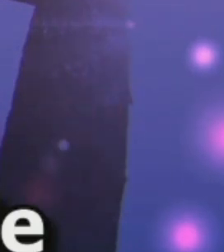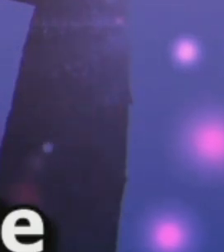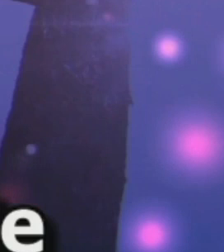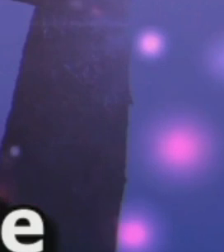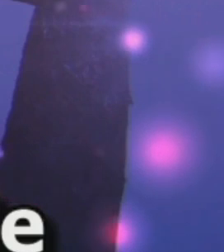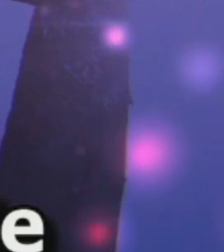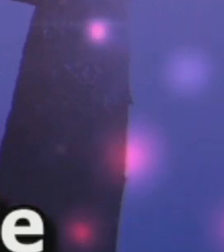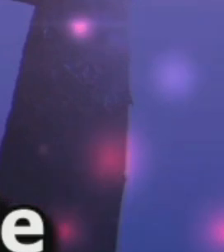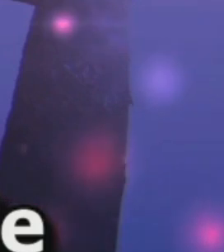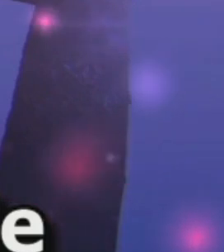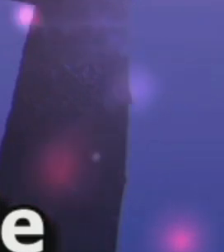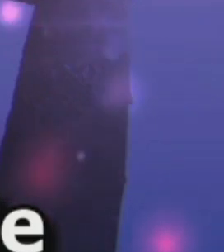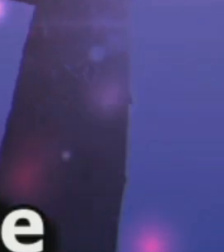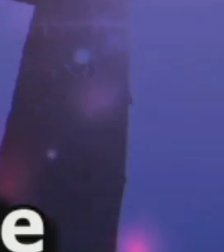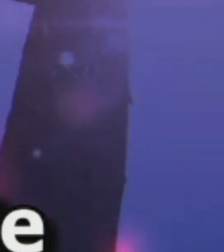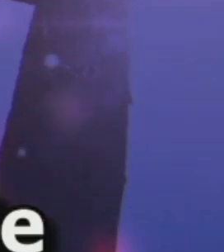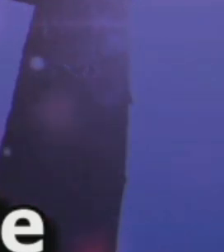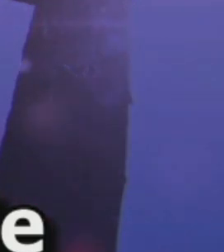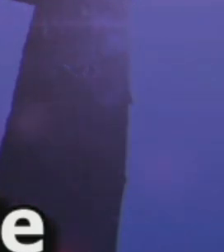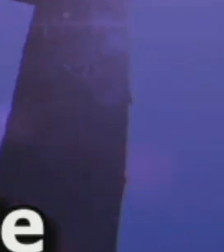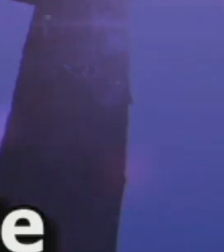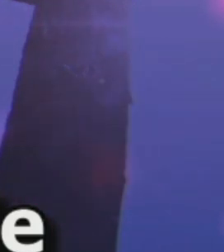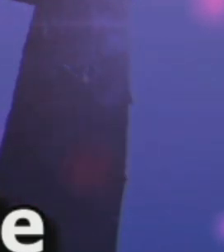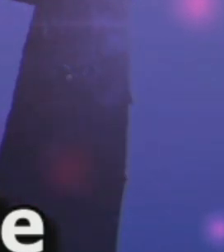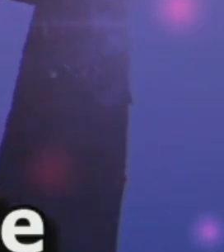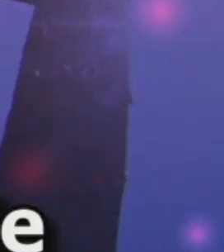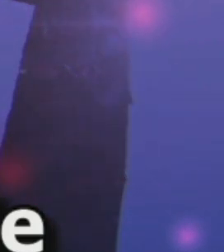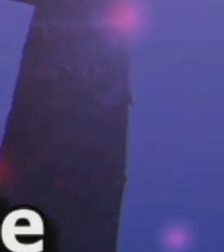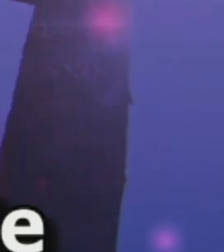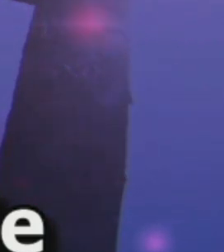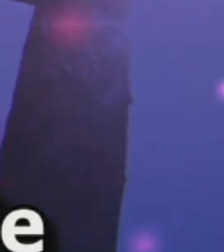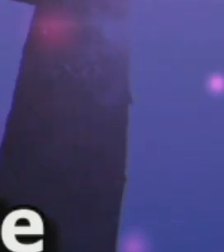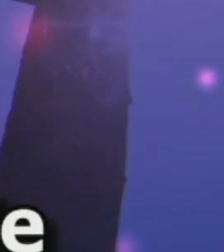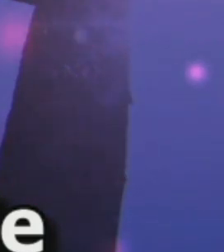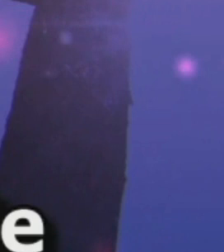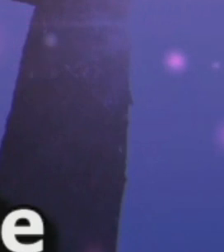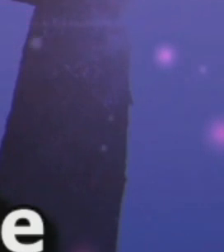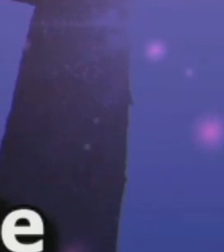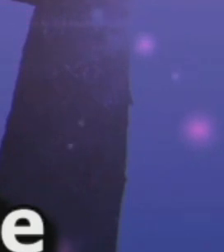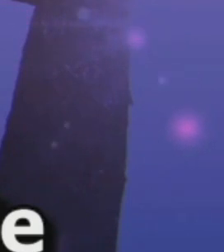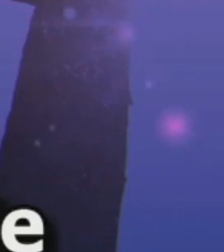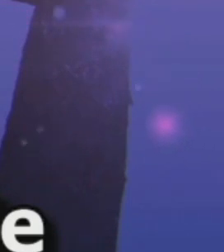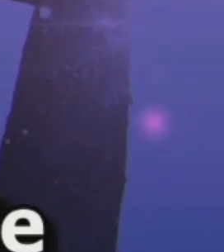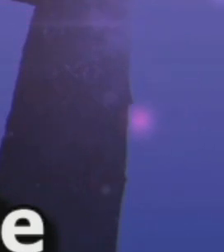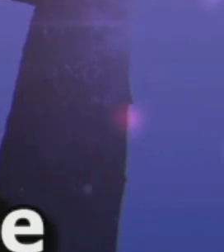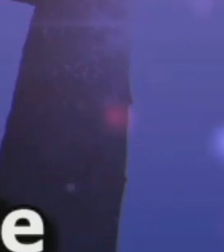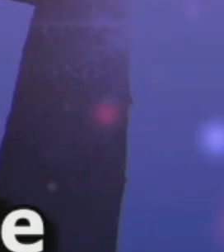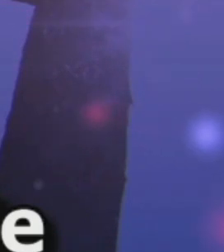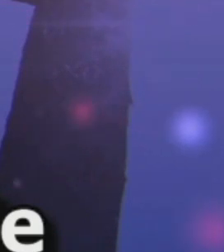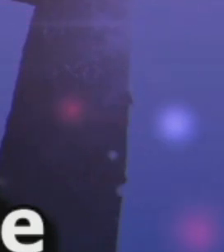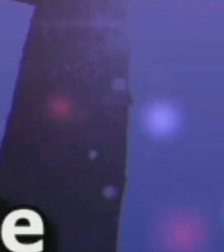believe. Can I ask the rest of us to stand, lift up our hands to the Lord? And what God is saying, all what you need is to believe.